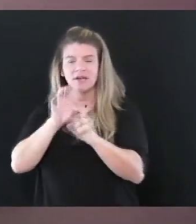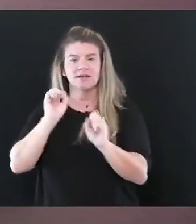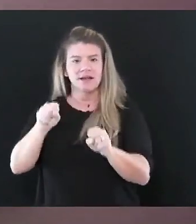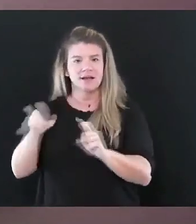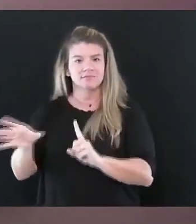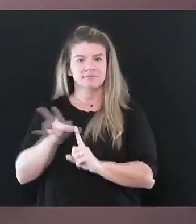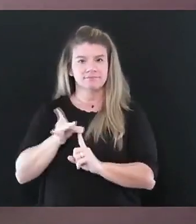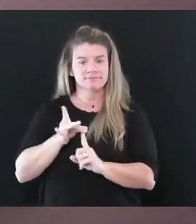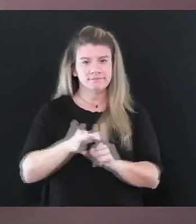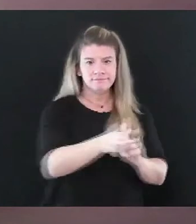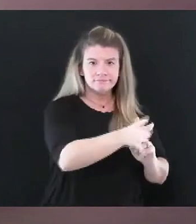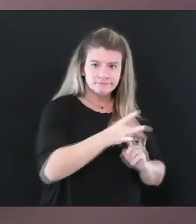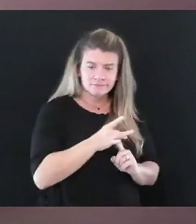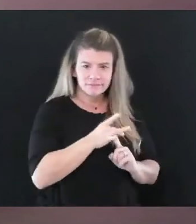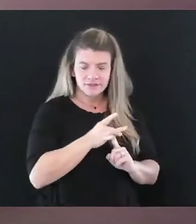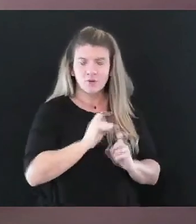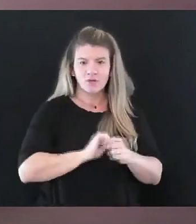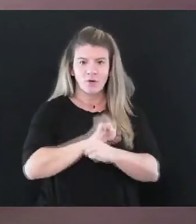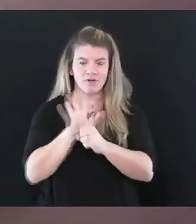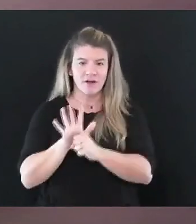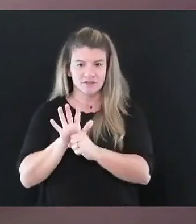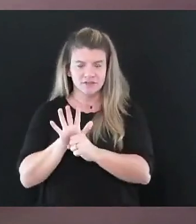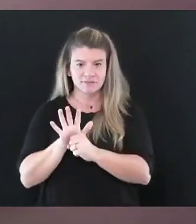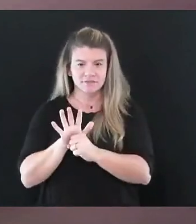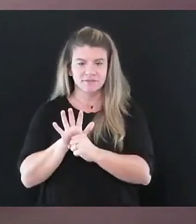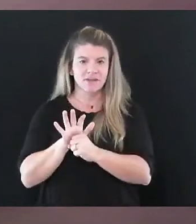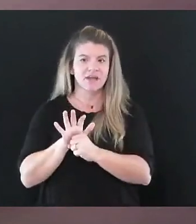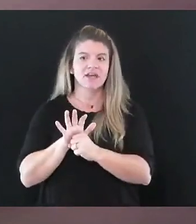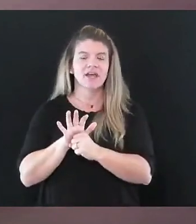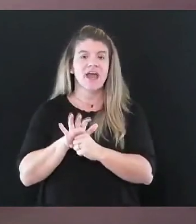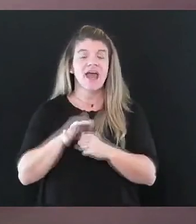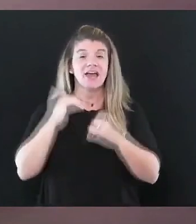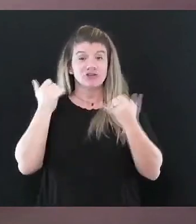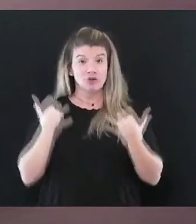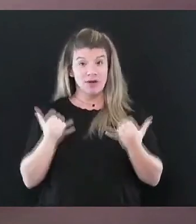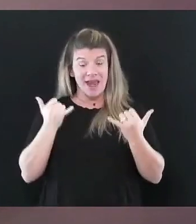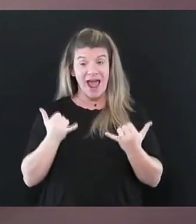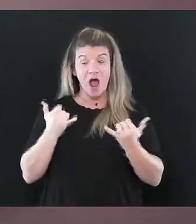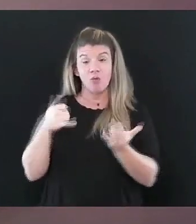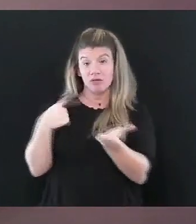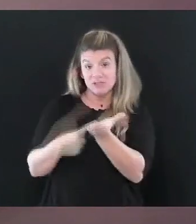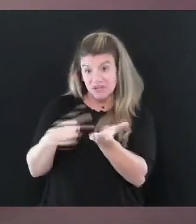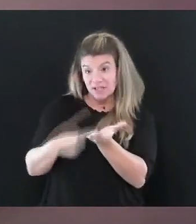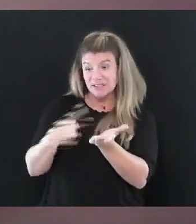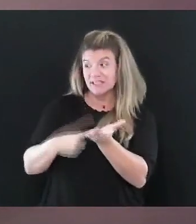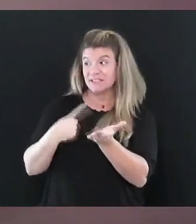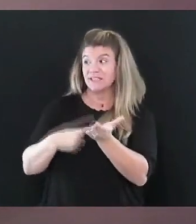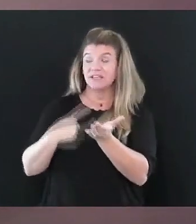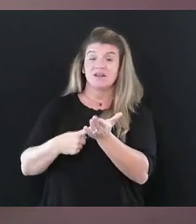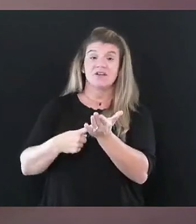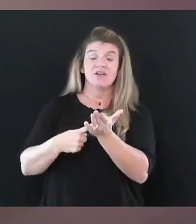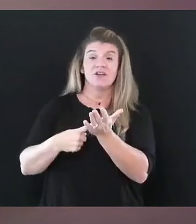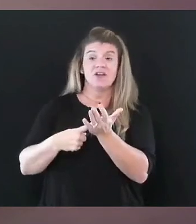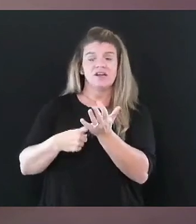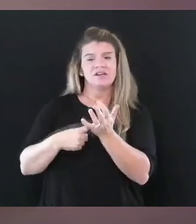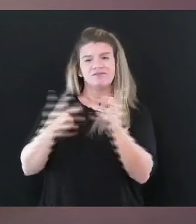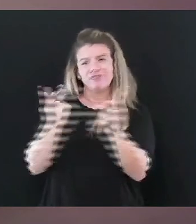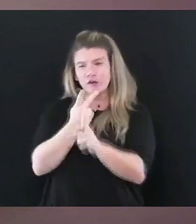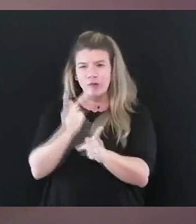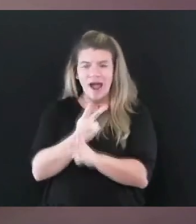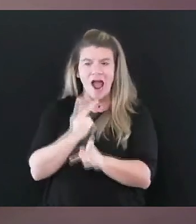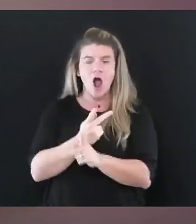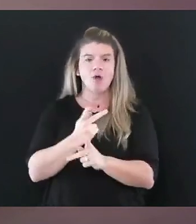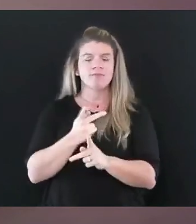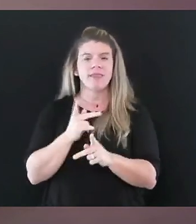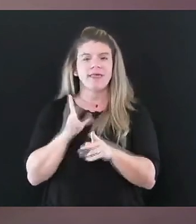with COVID-19. And as we've talked about, the small